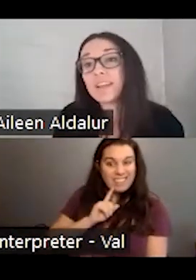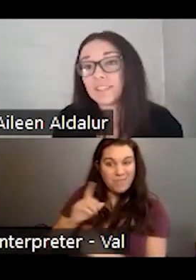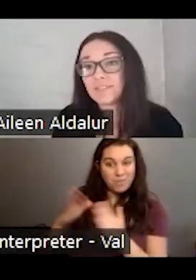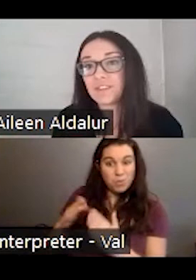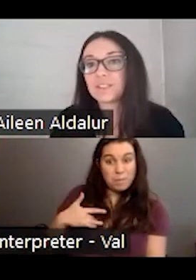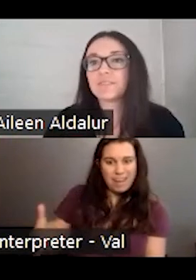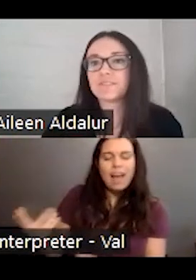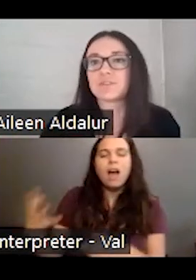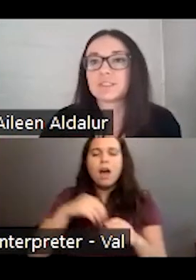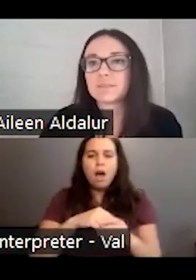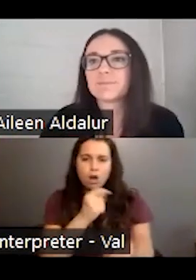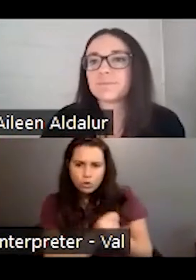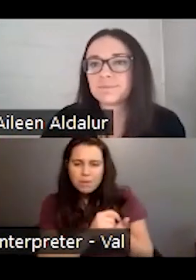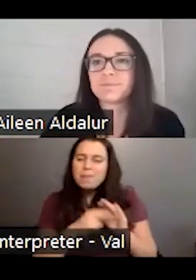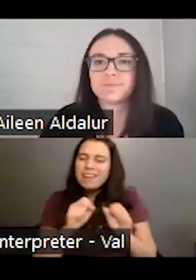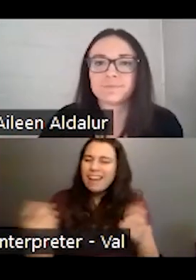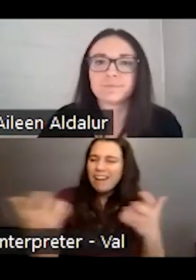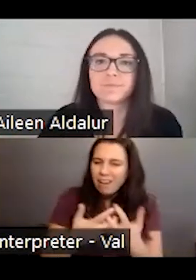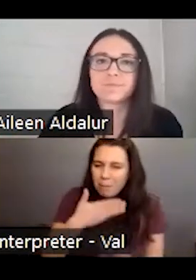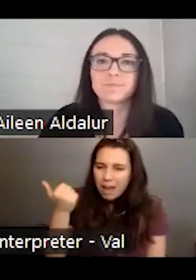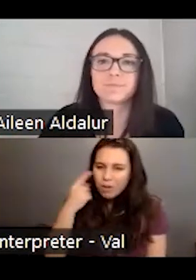more relevant for those individuals.